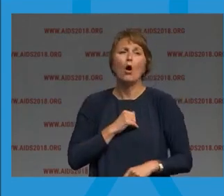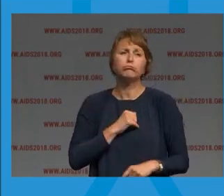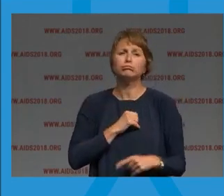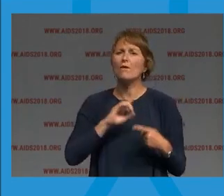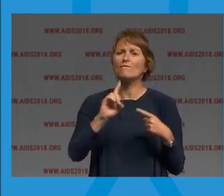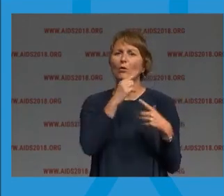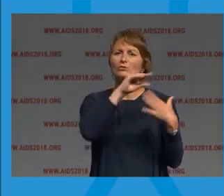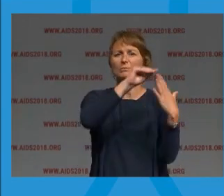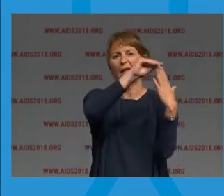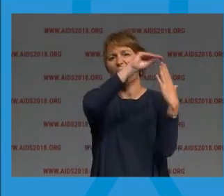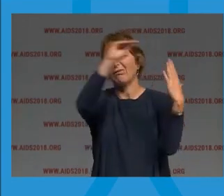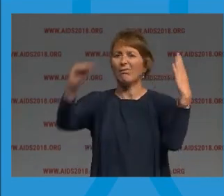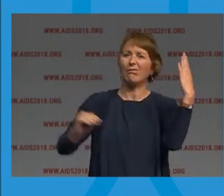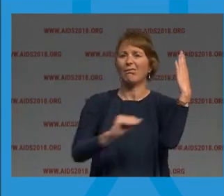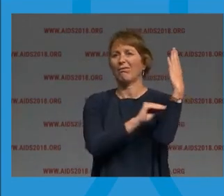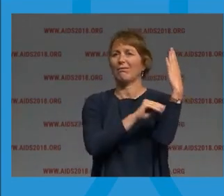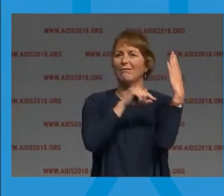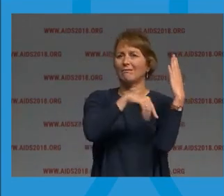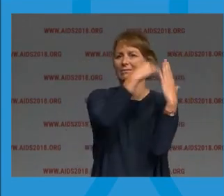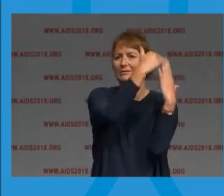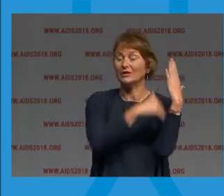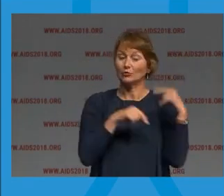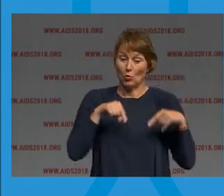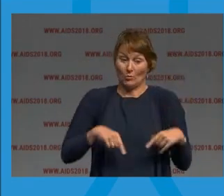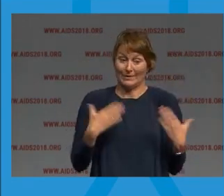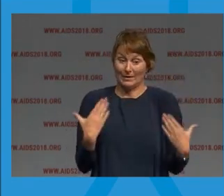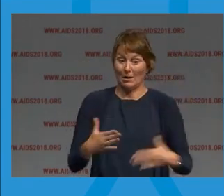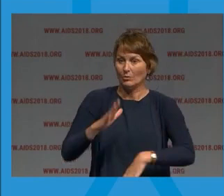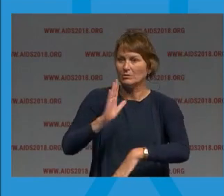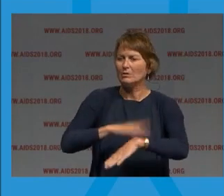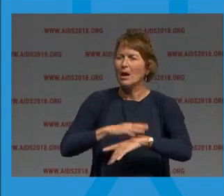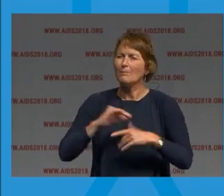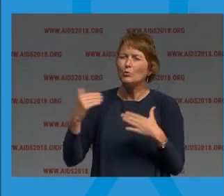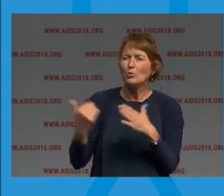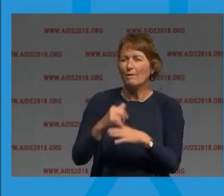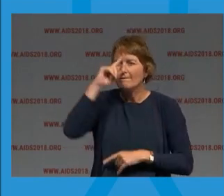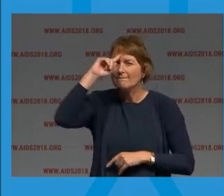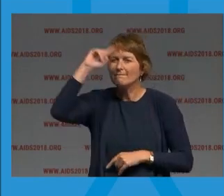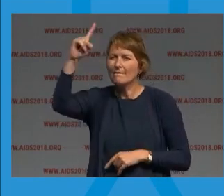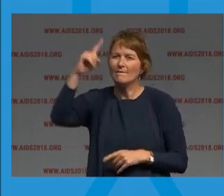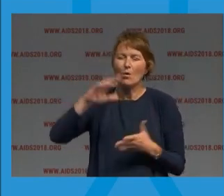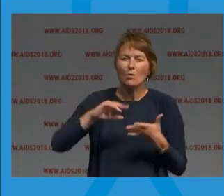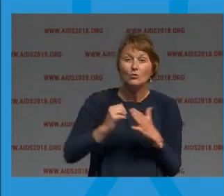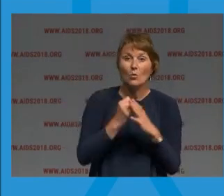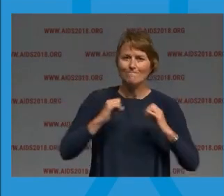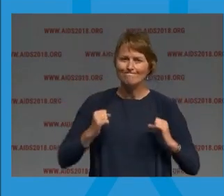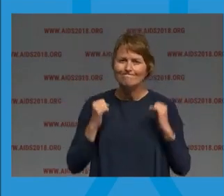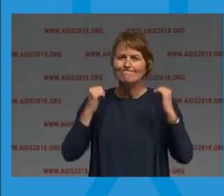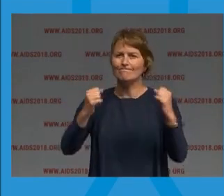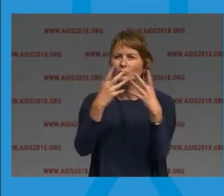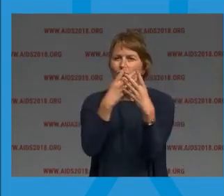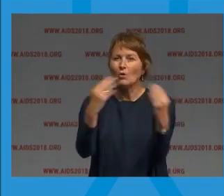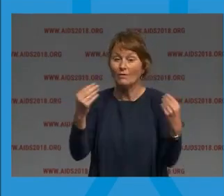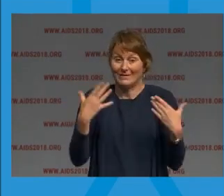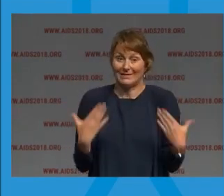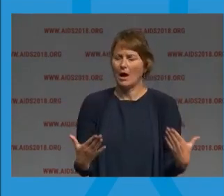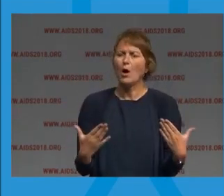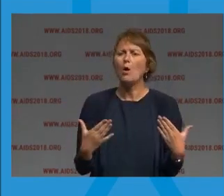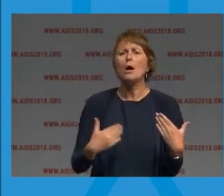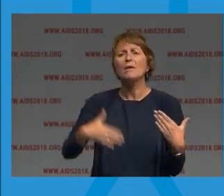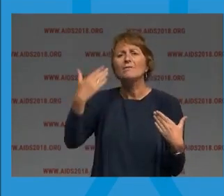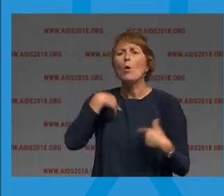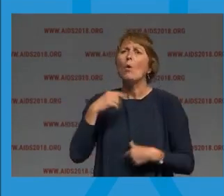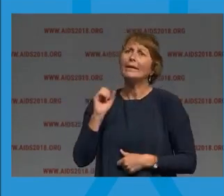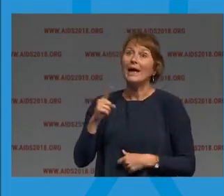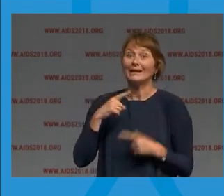when new, energetic and innovative solutions are needed more than ever before. And that is exactly what